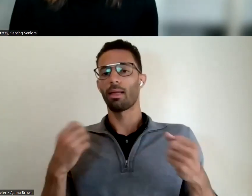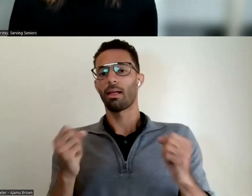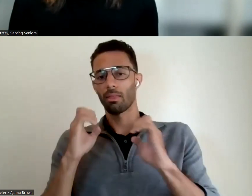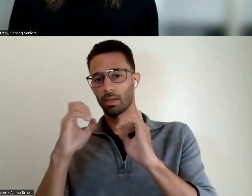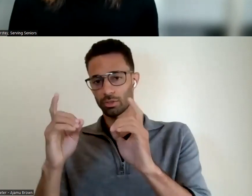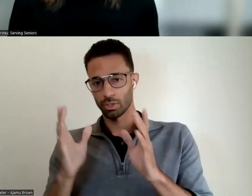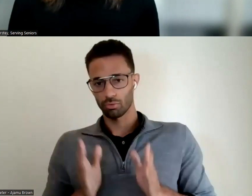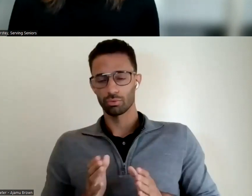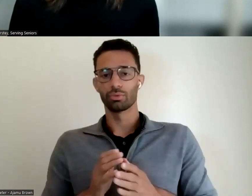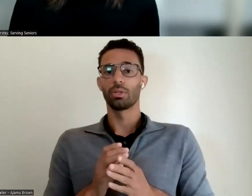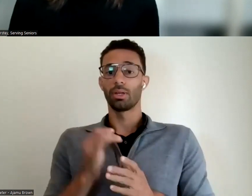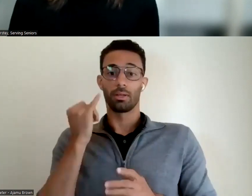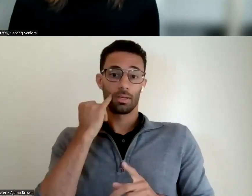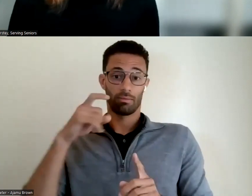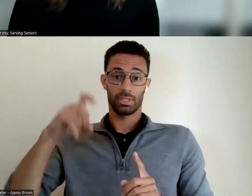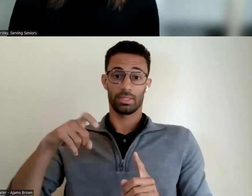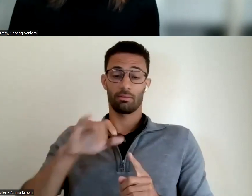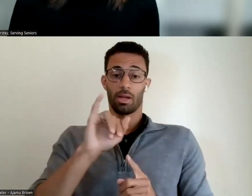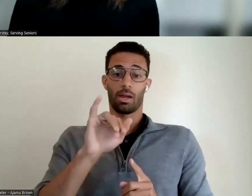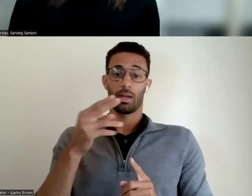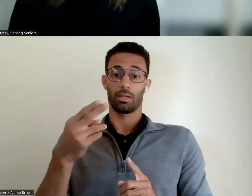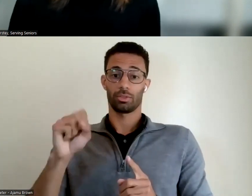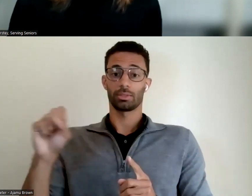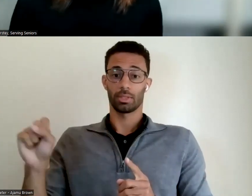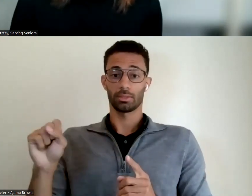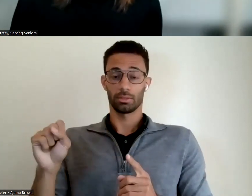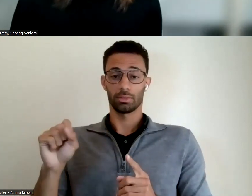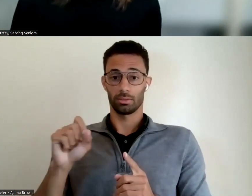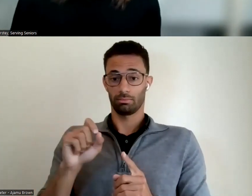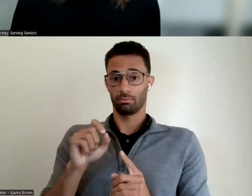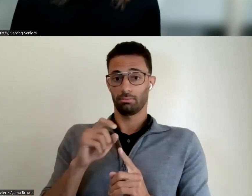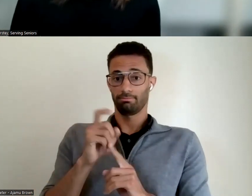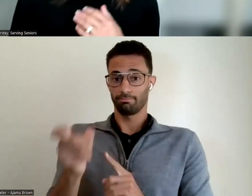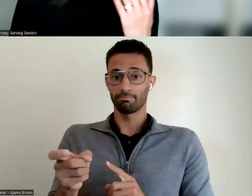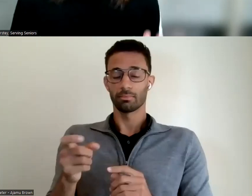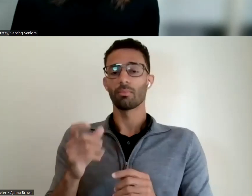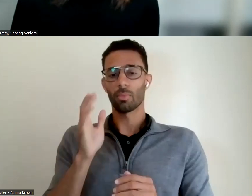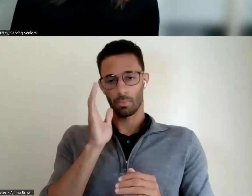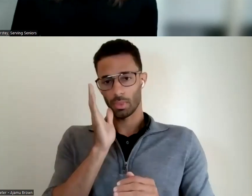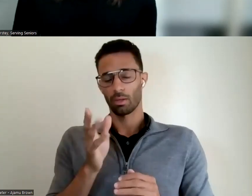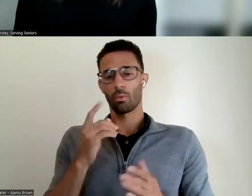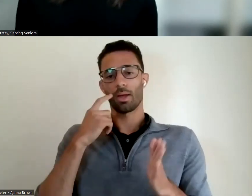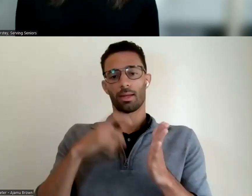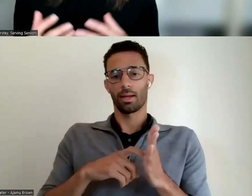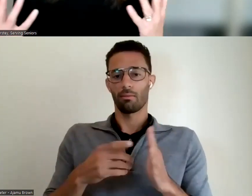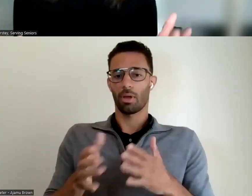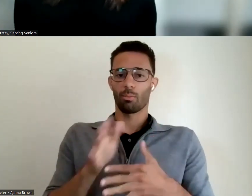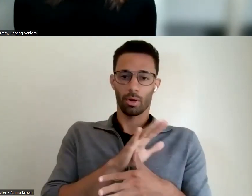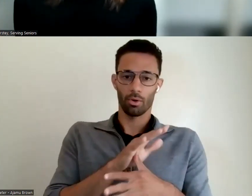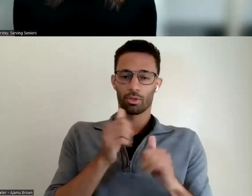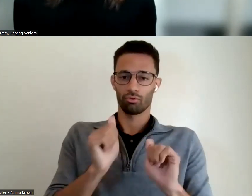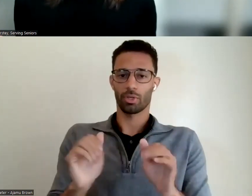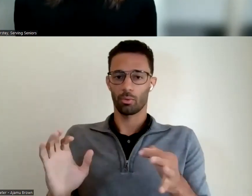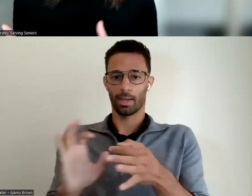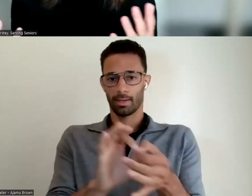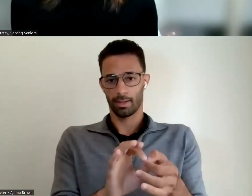if there was a need for IHSS, that would be one of the first priorities they would identify and try and get them connected. Of course, we do